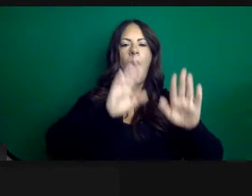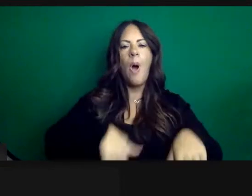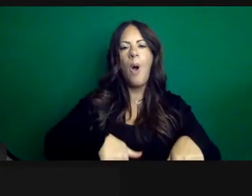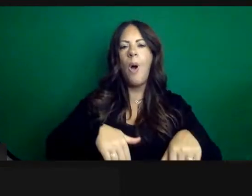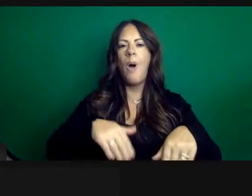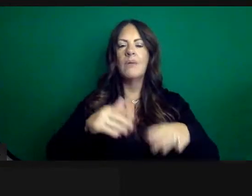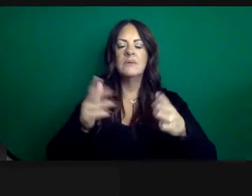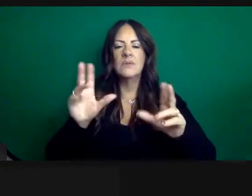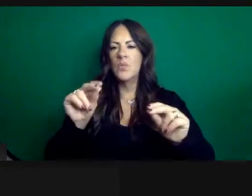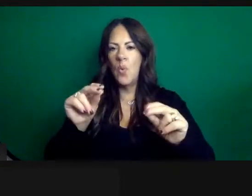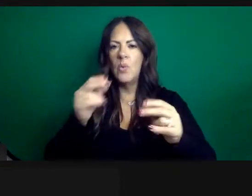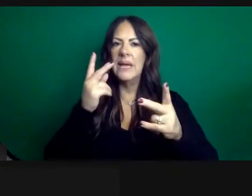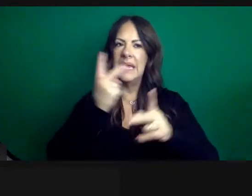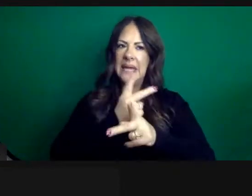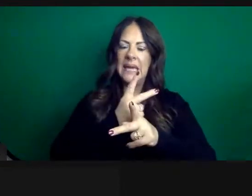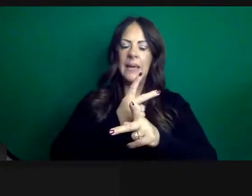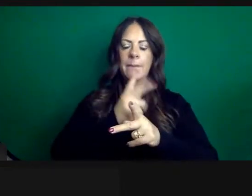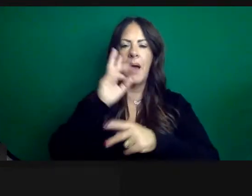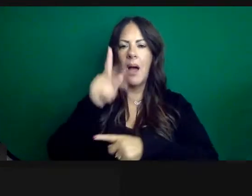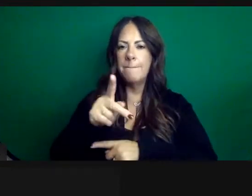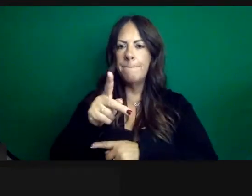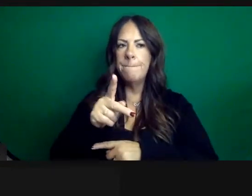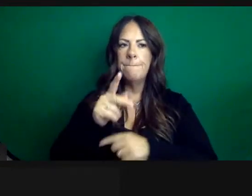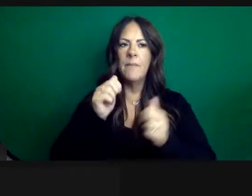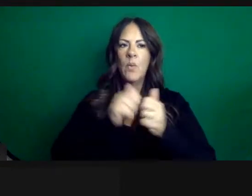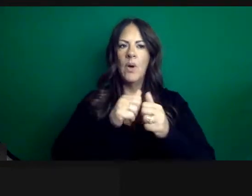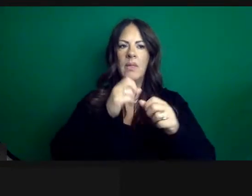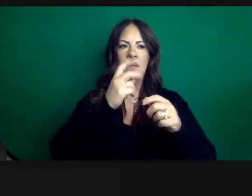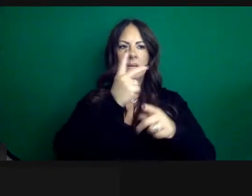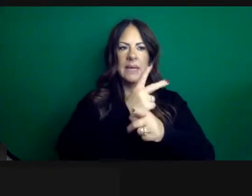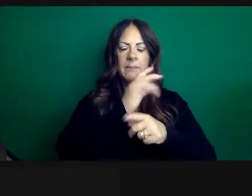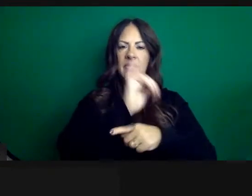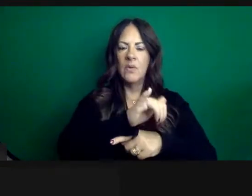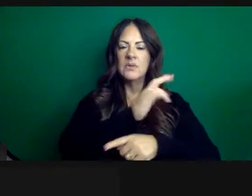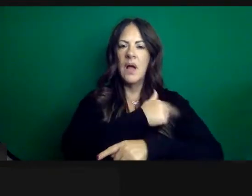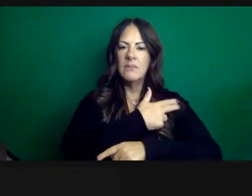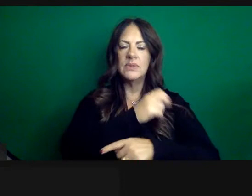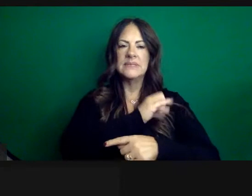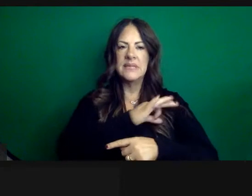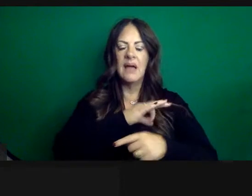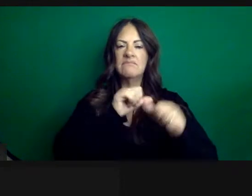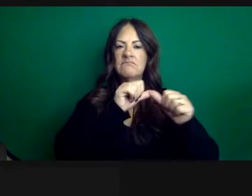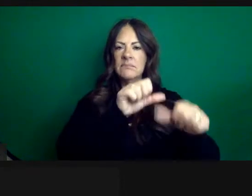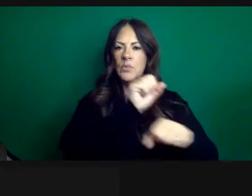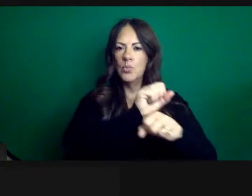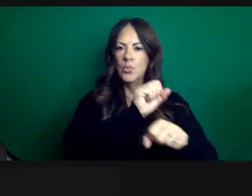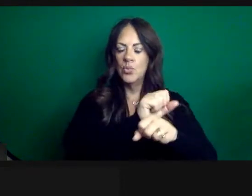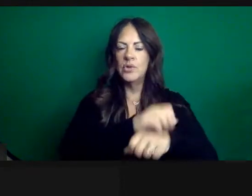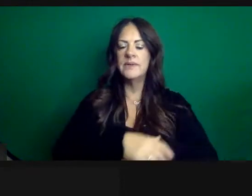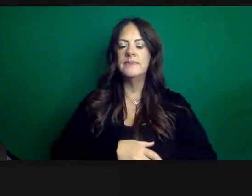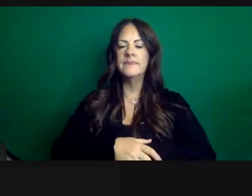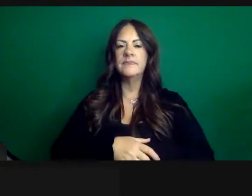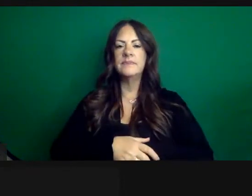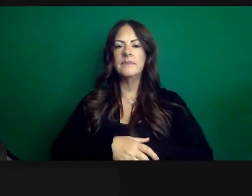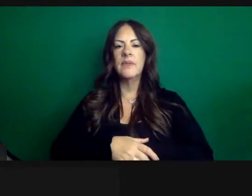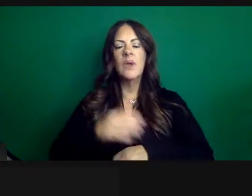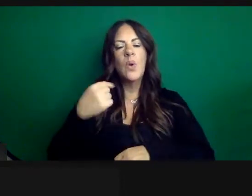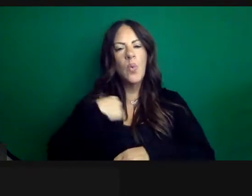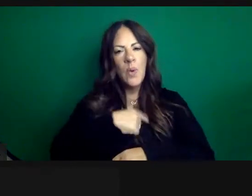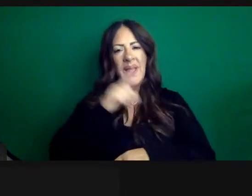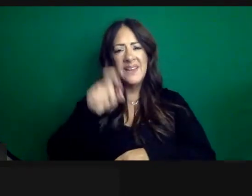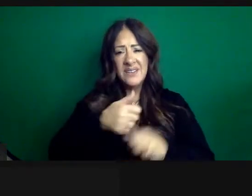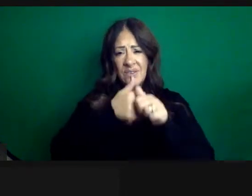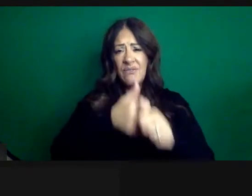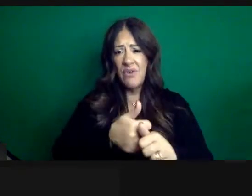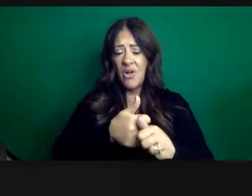even in the face of the surge. But I'll end where I started, which is it really is going to depend on how much we keep our guard up, do the things that